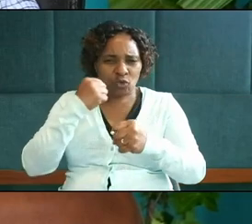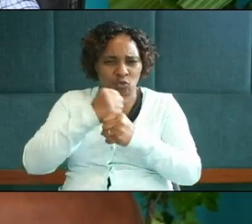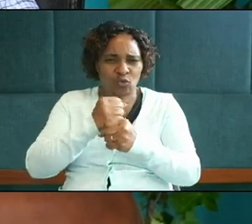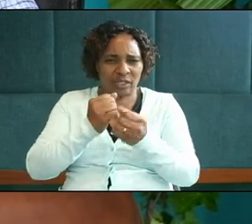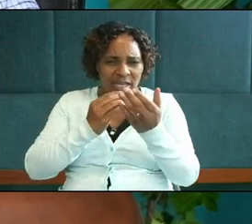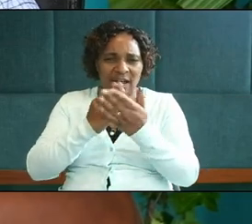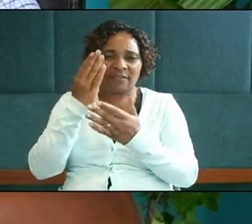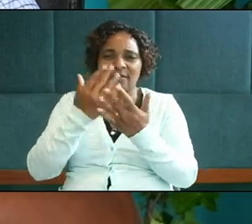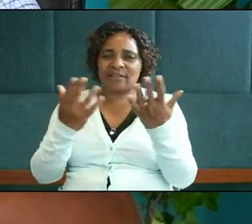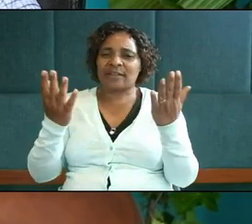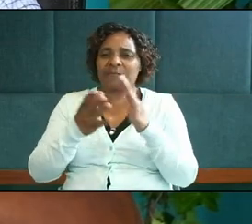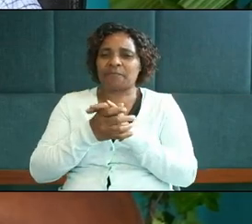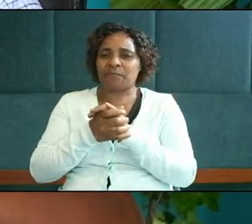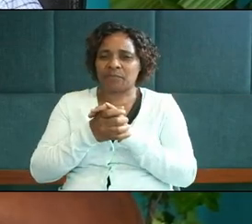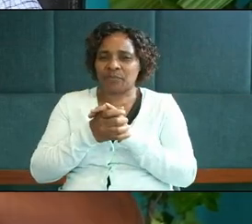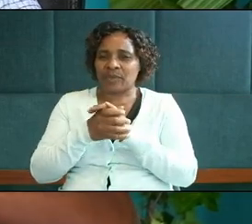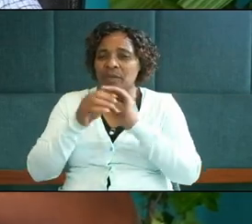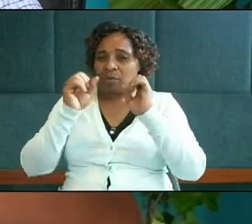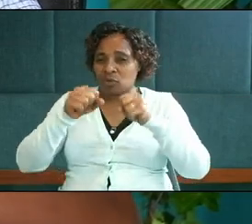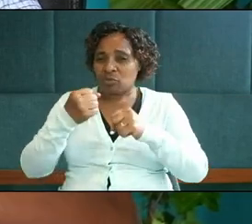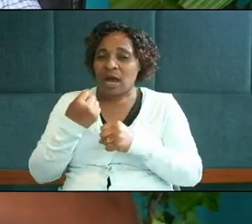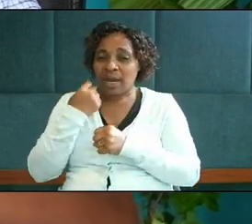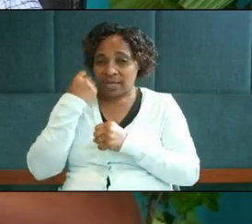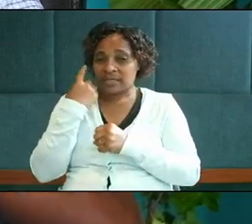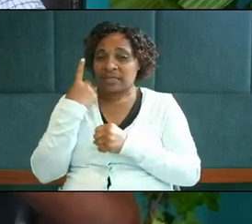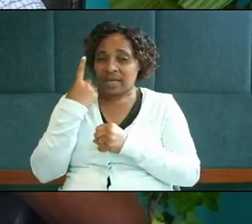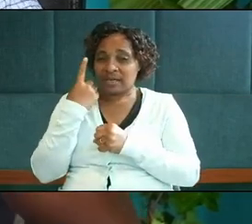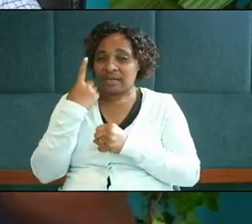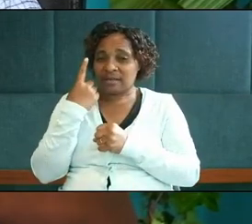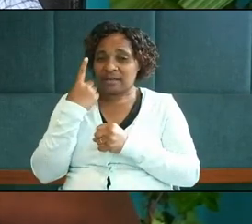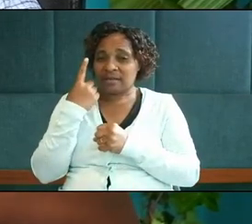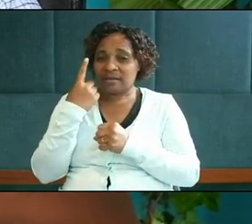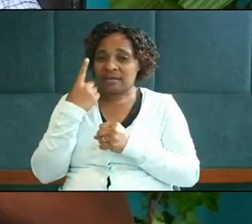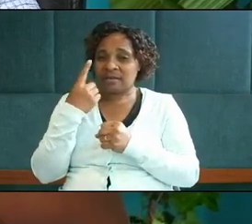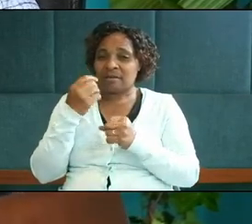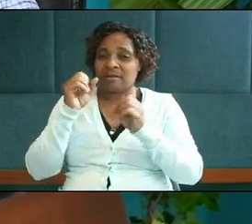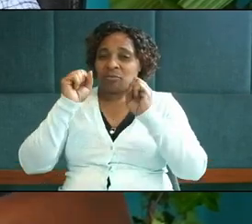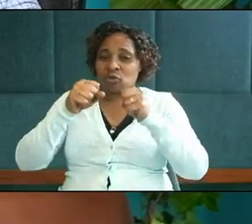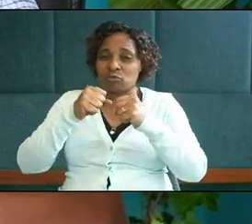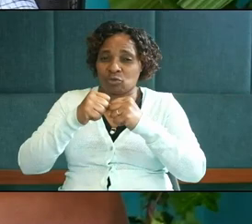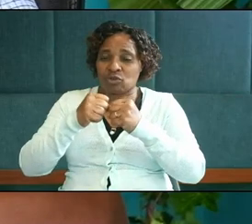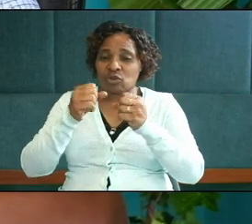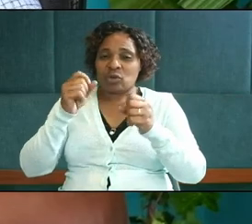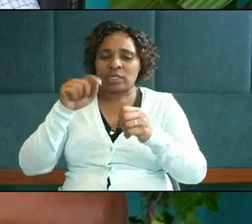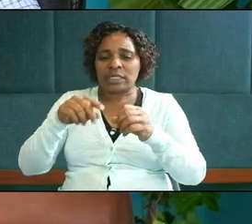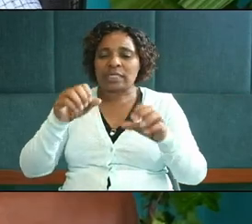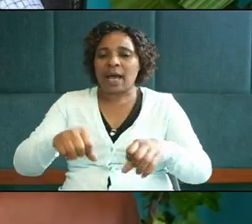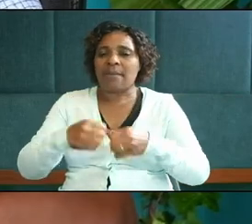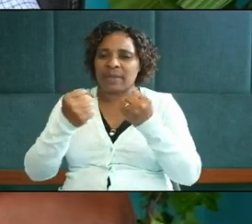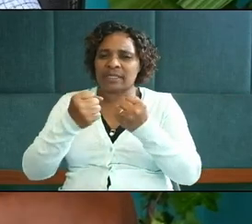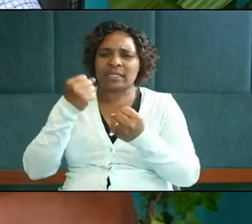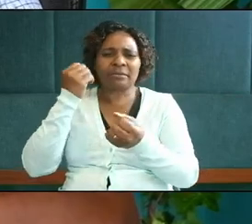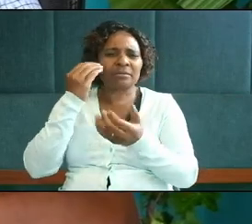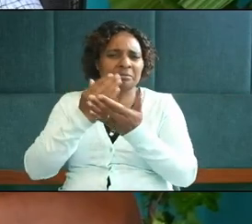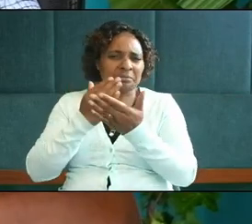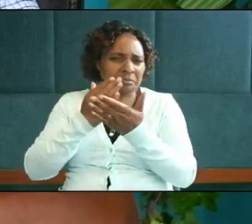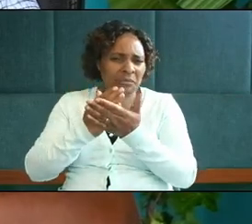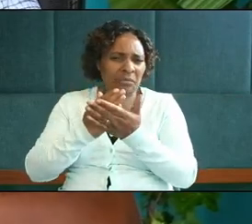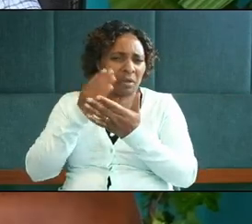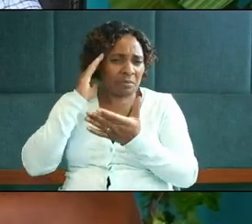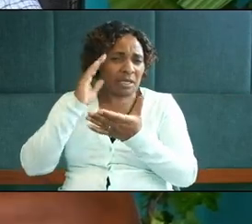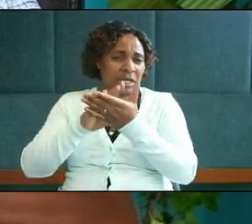right thing. You're able to understand, like, you need to do this, this when this happens. Right. So I believe they did very well. Mm.